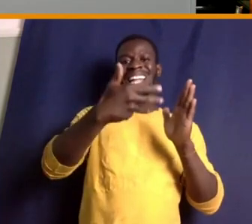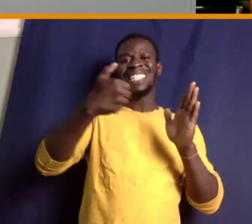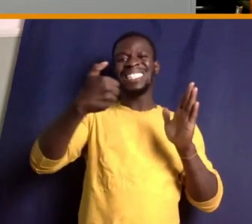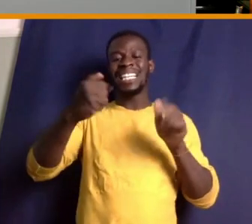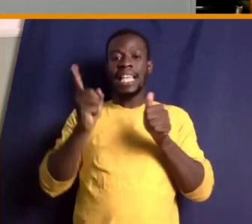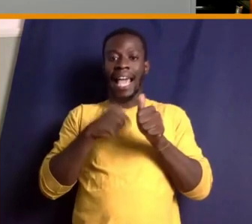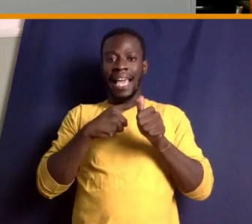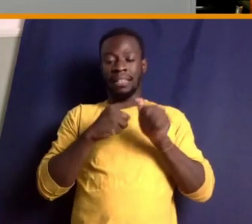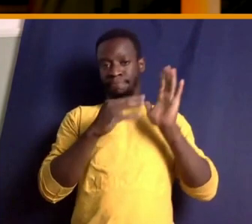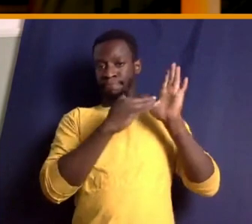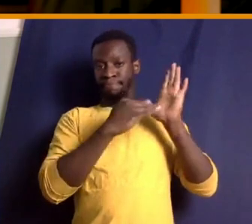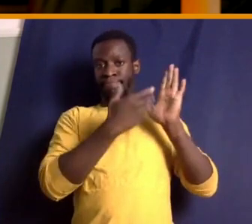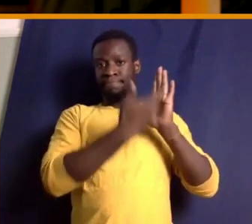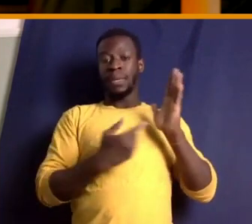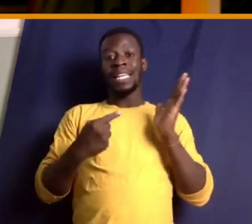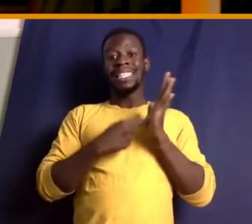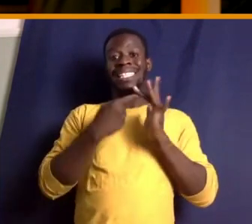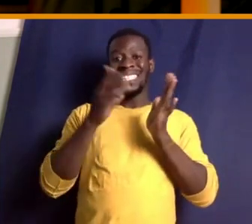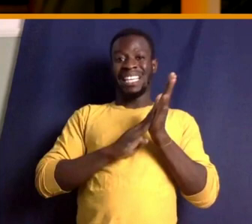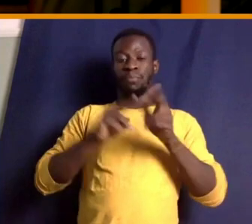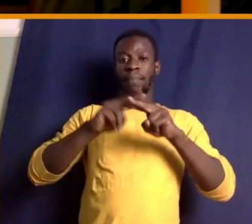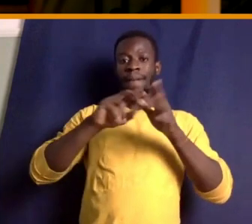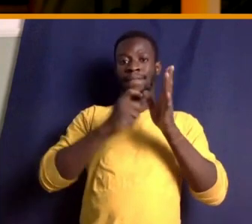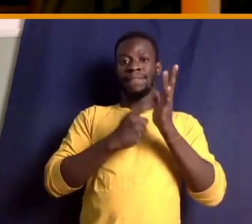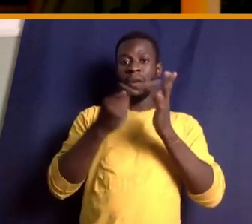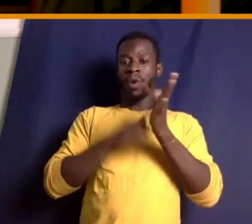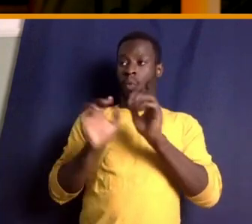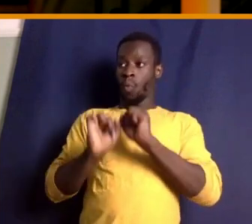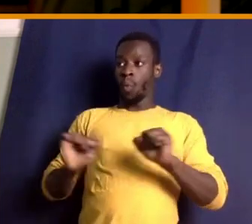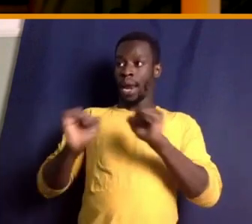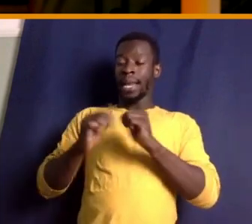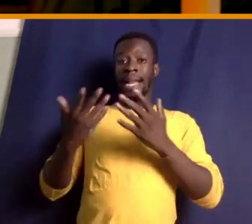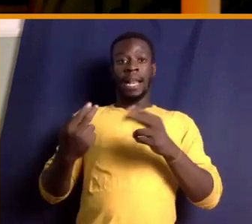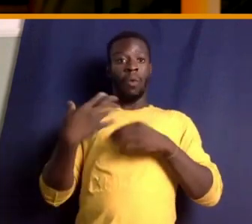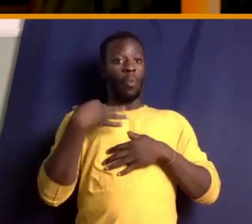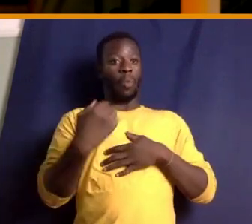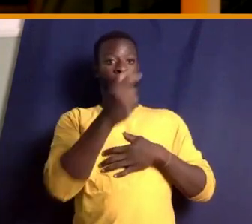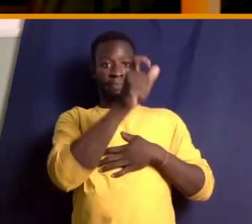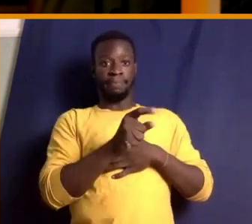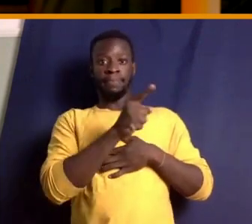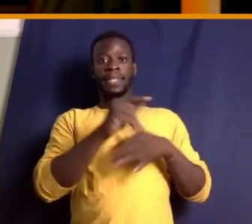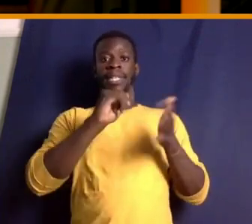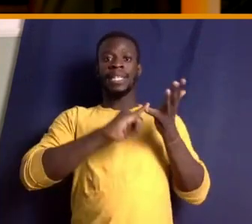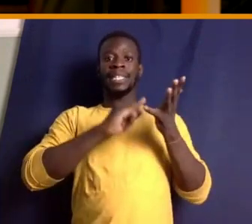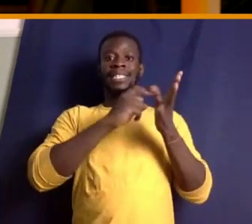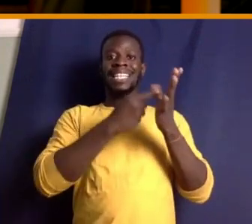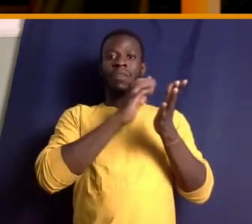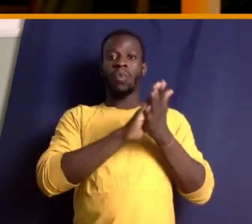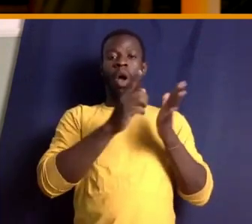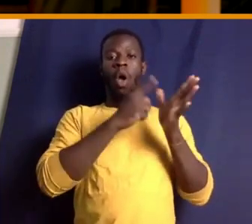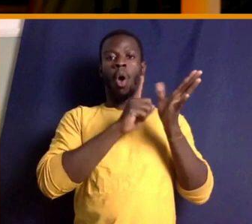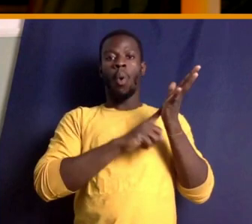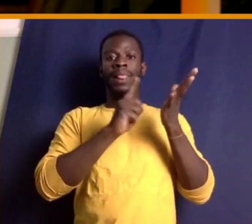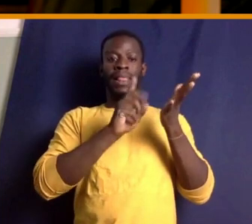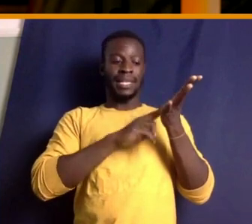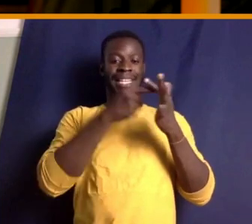I'd like to ask Tim Farron to stand by to move the amendment, and we'll go straight in with Sarah Olney from Twickenham and Richmond to